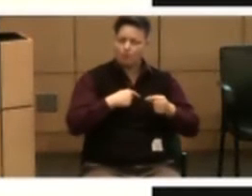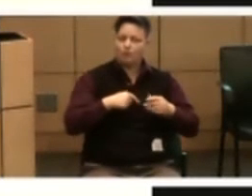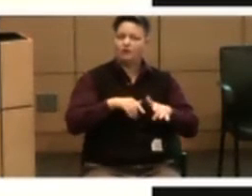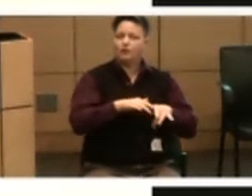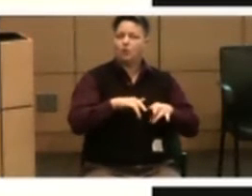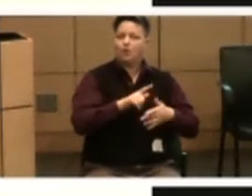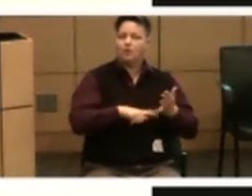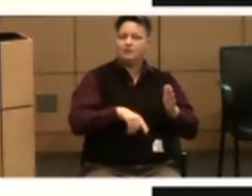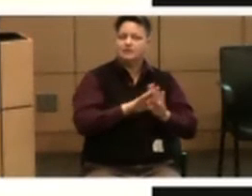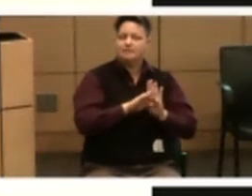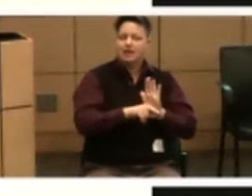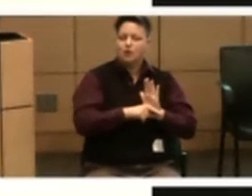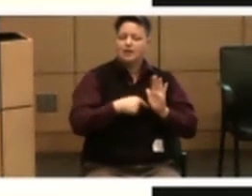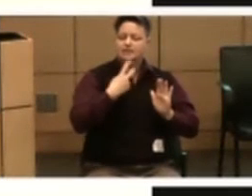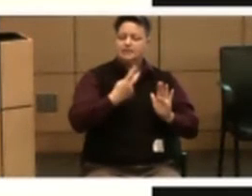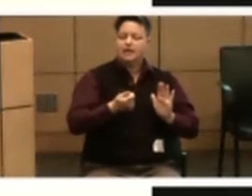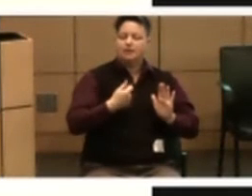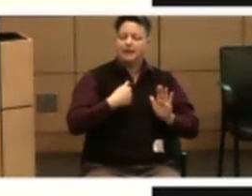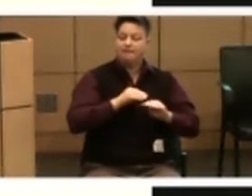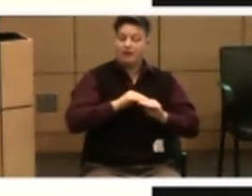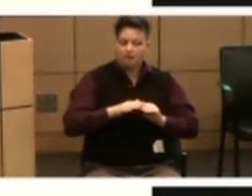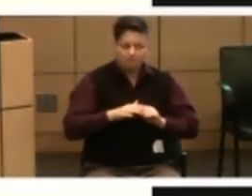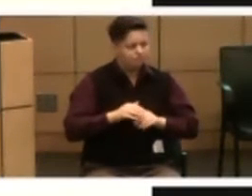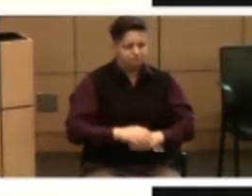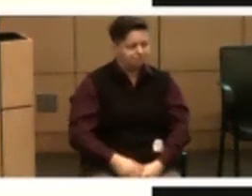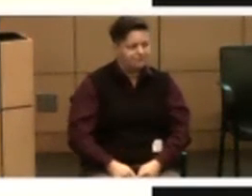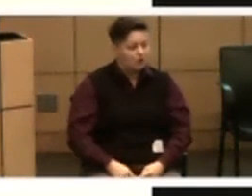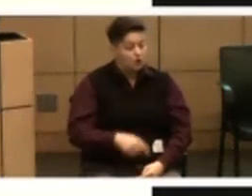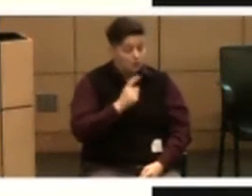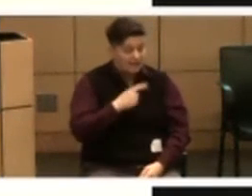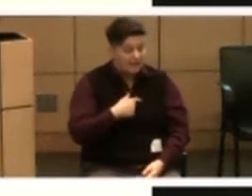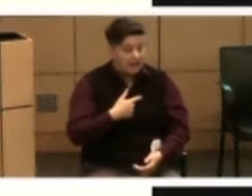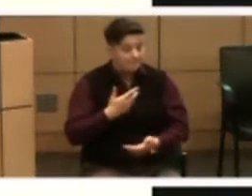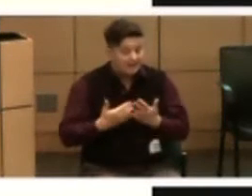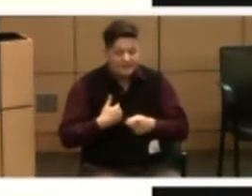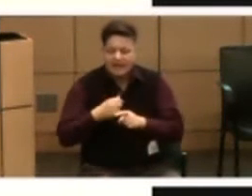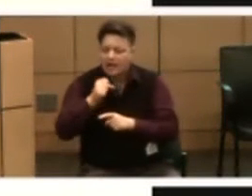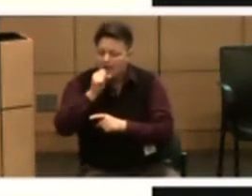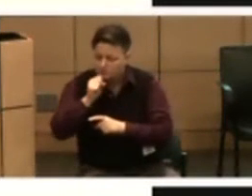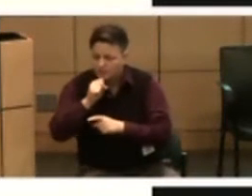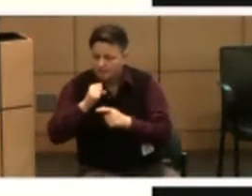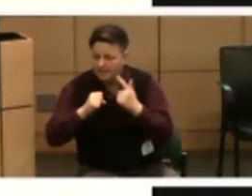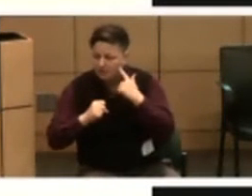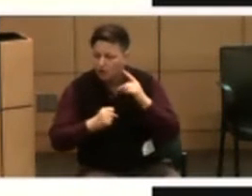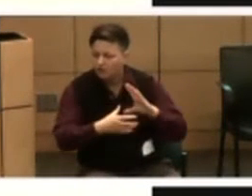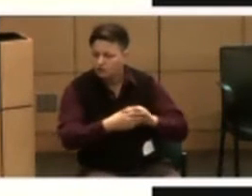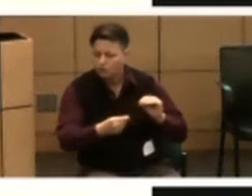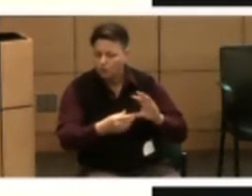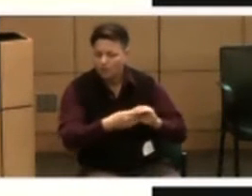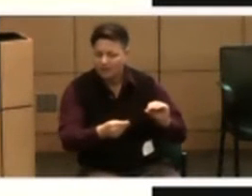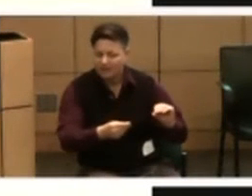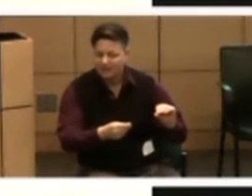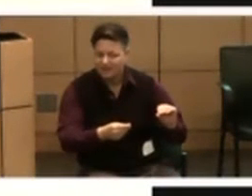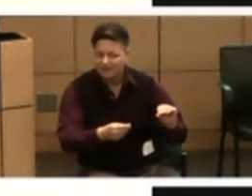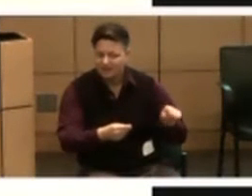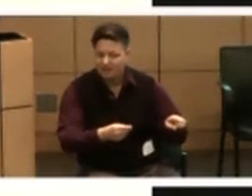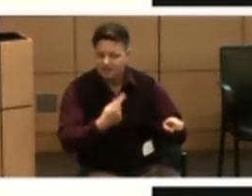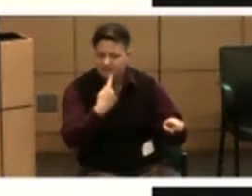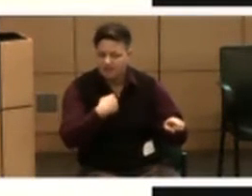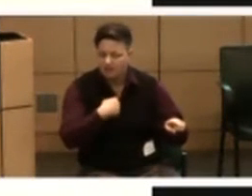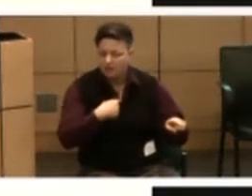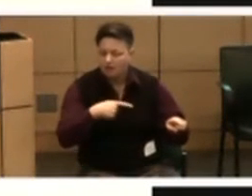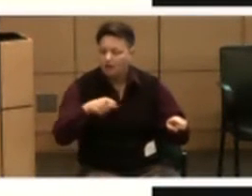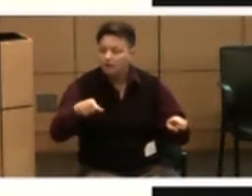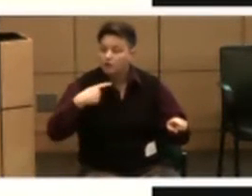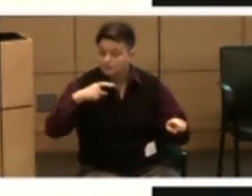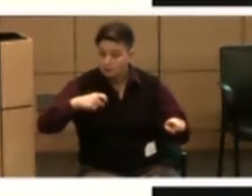but we think a good possibility is that they were actually saying what they heard in the background instead of the target, so they were confusing them. Does that make sense?